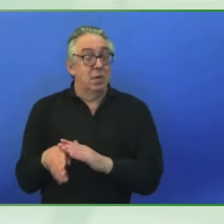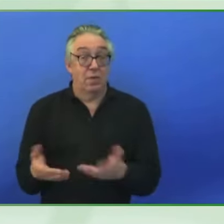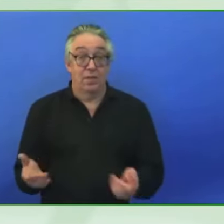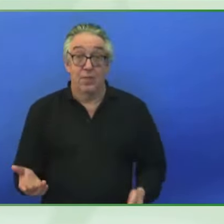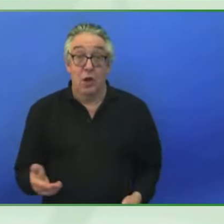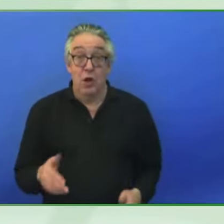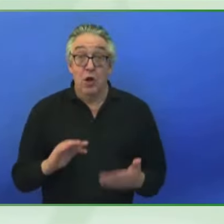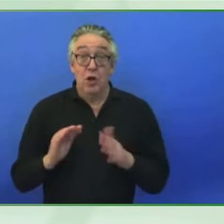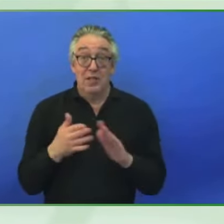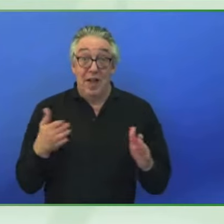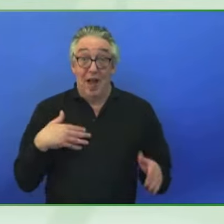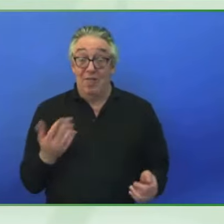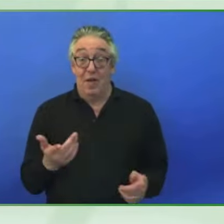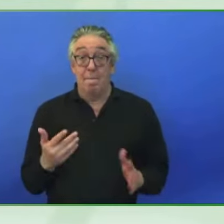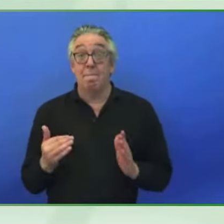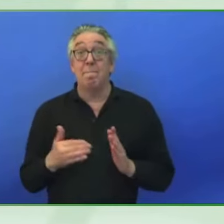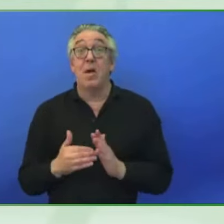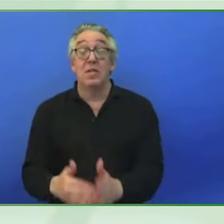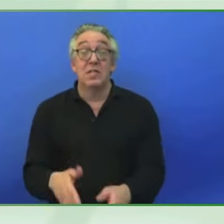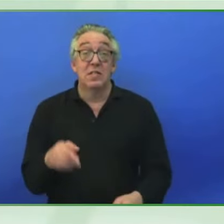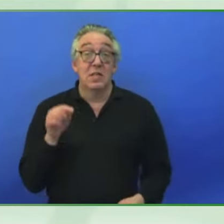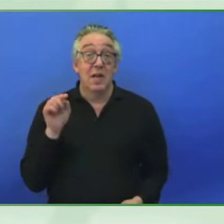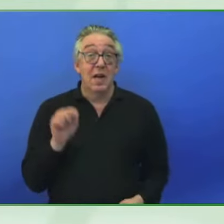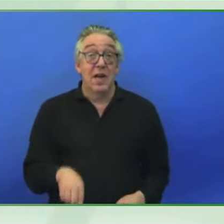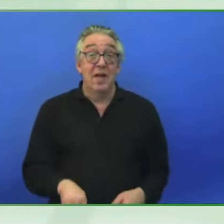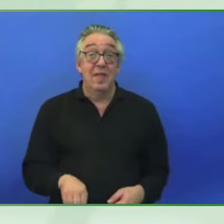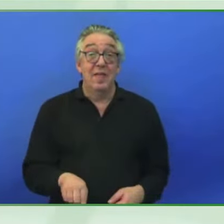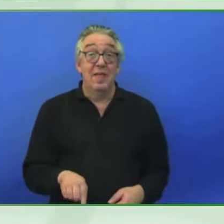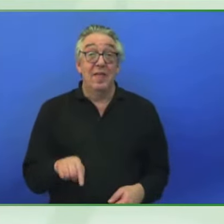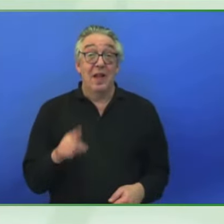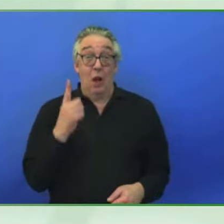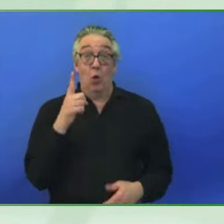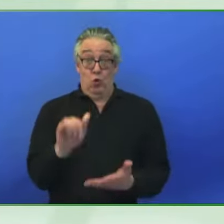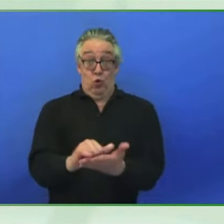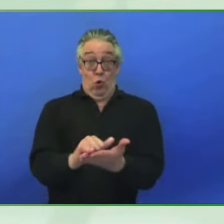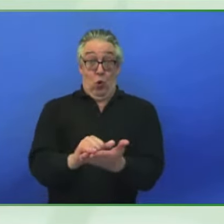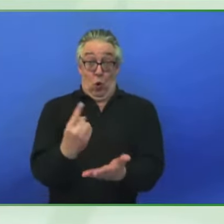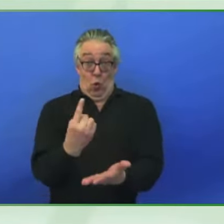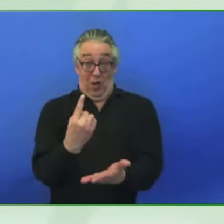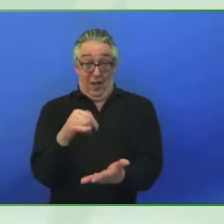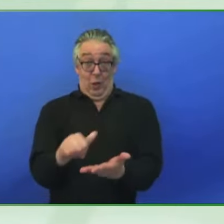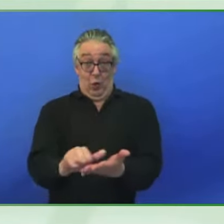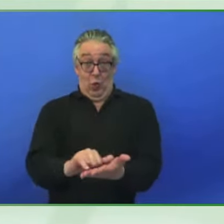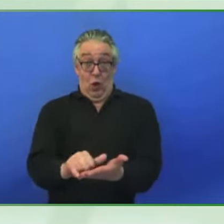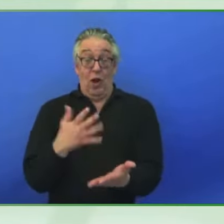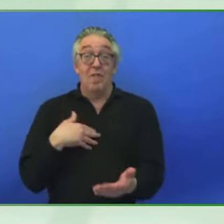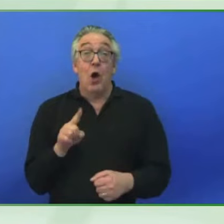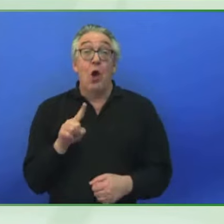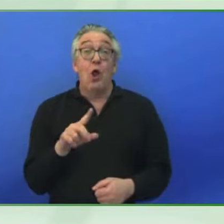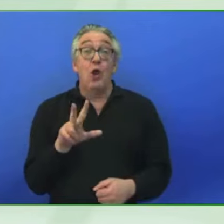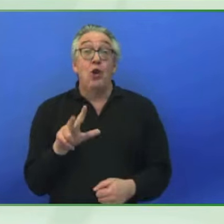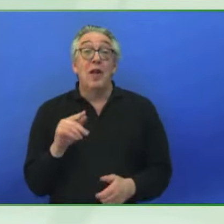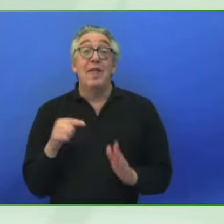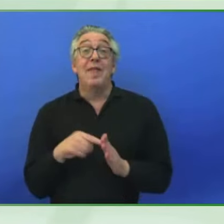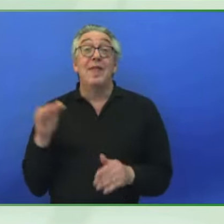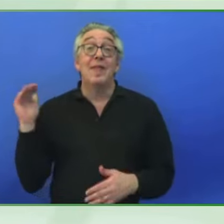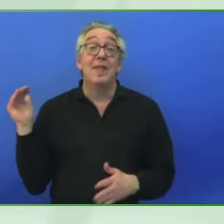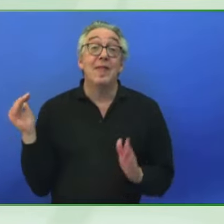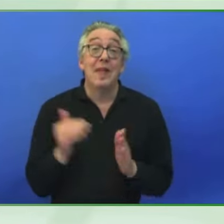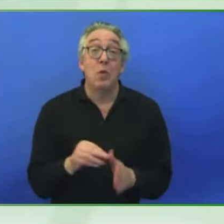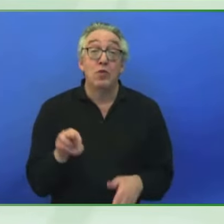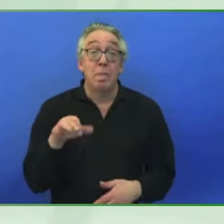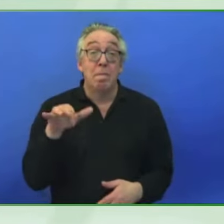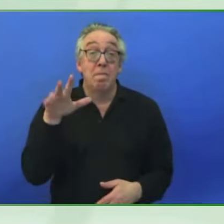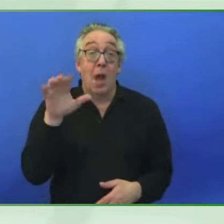York City has almost 13,000 miles of sidewalks. They also have thousands of corners at intersections. And